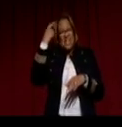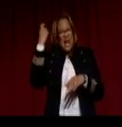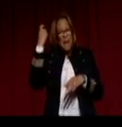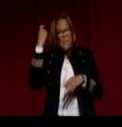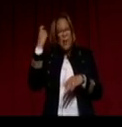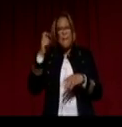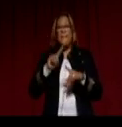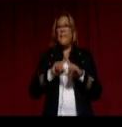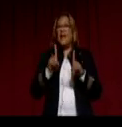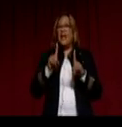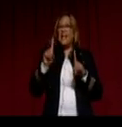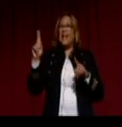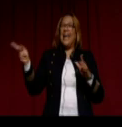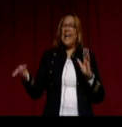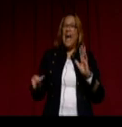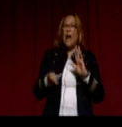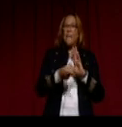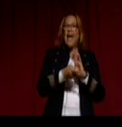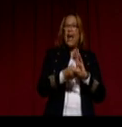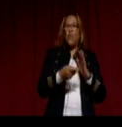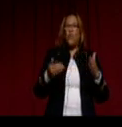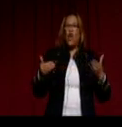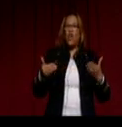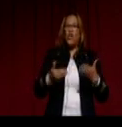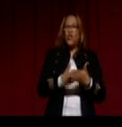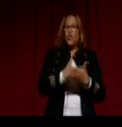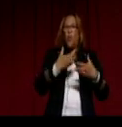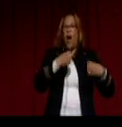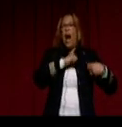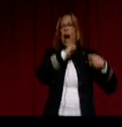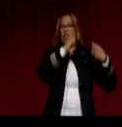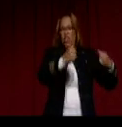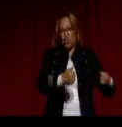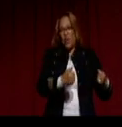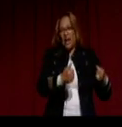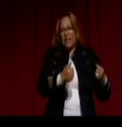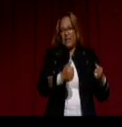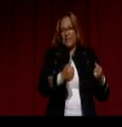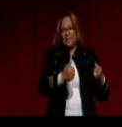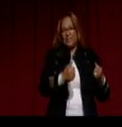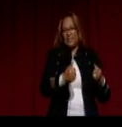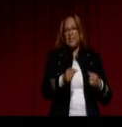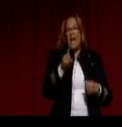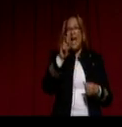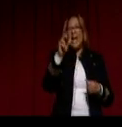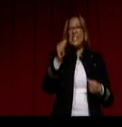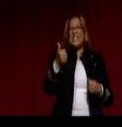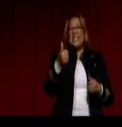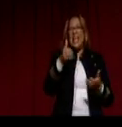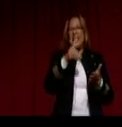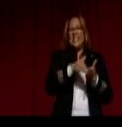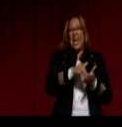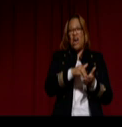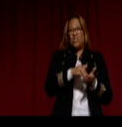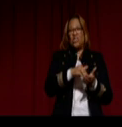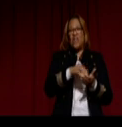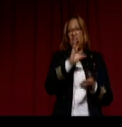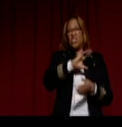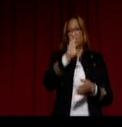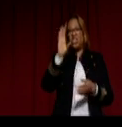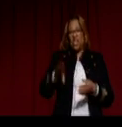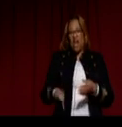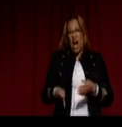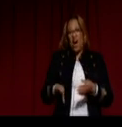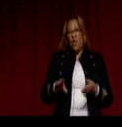it came back with renewed strength. In all, something just short of 10,000 Chicagoans died.